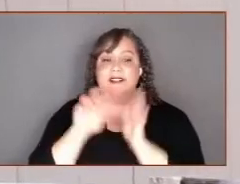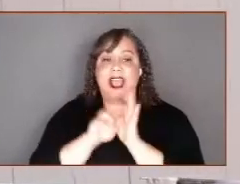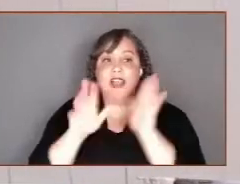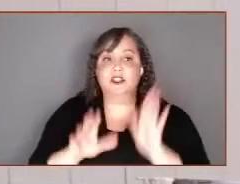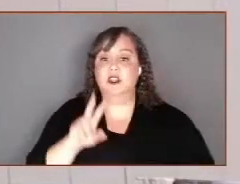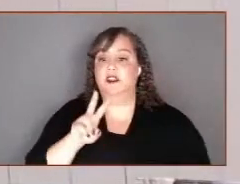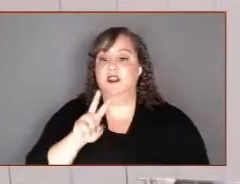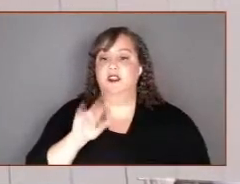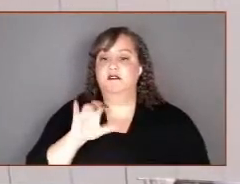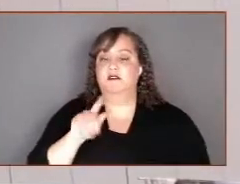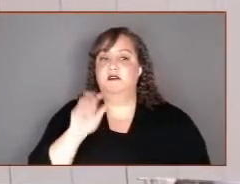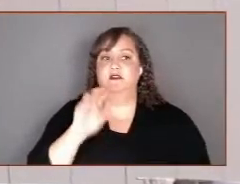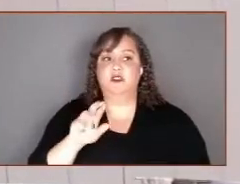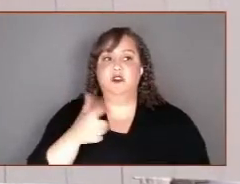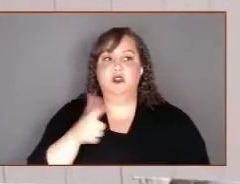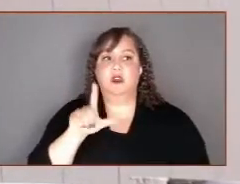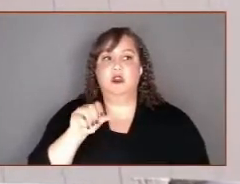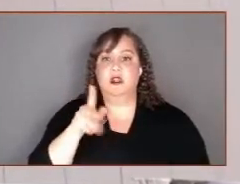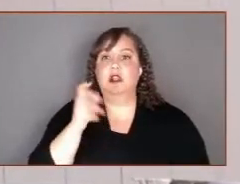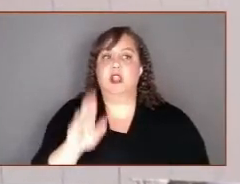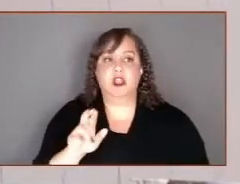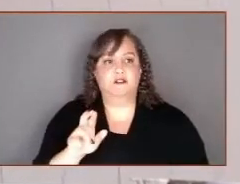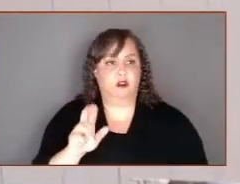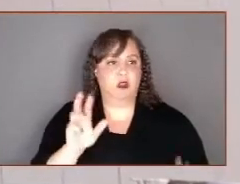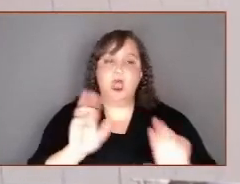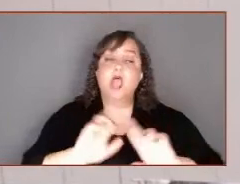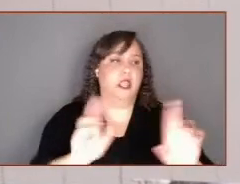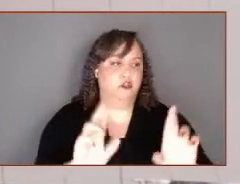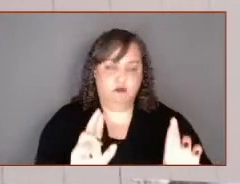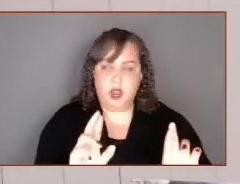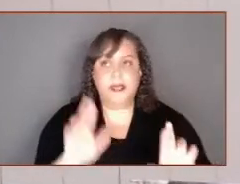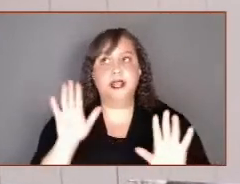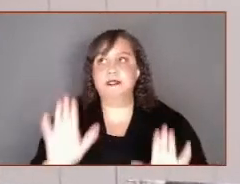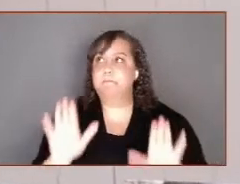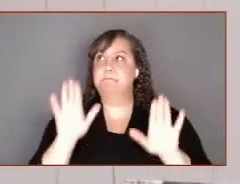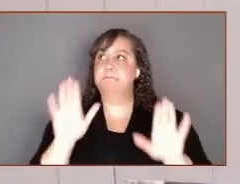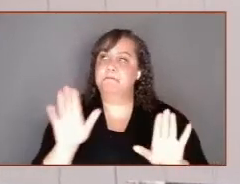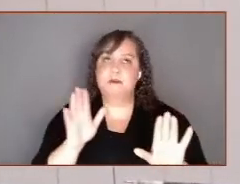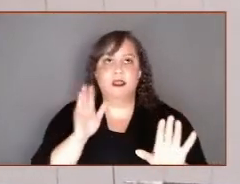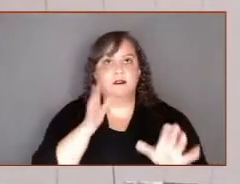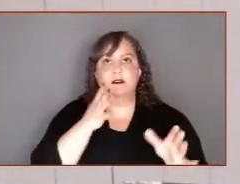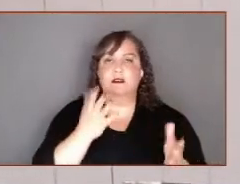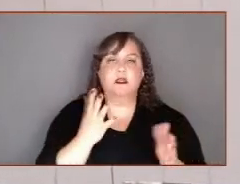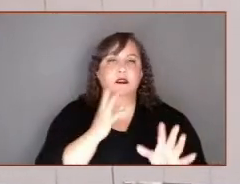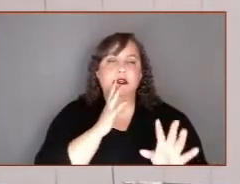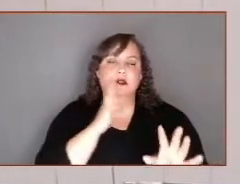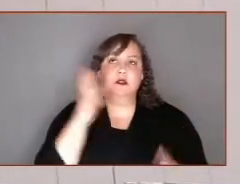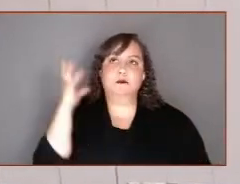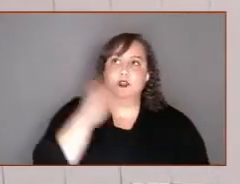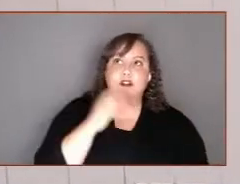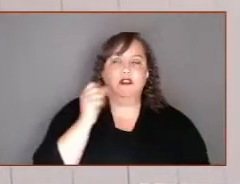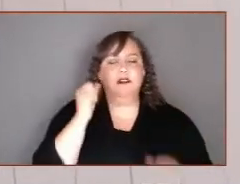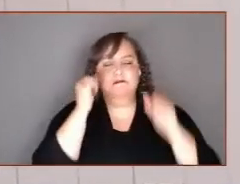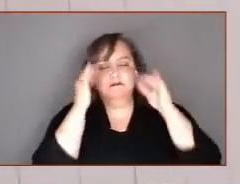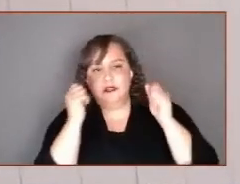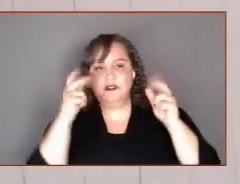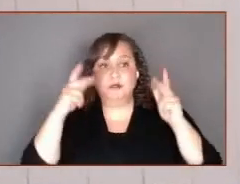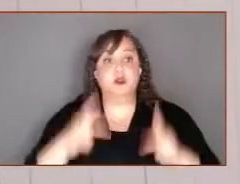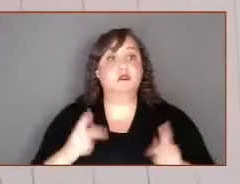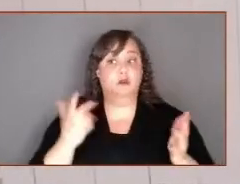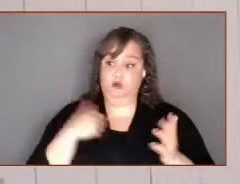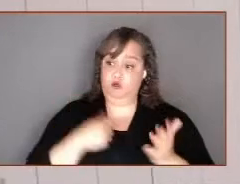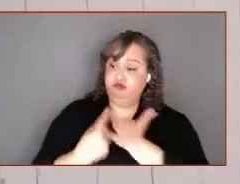an amazingly well-spoken person, and he's just a genuinely wonderful human being. And we get to talk about this challenge and what it means for astronauts